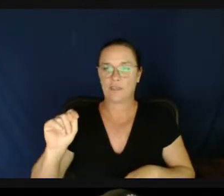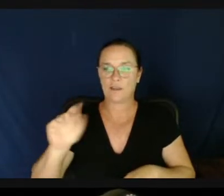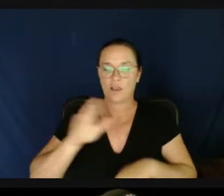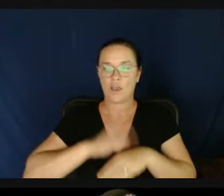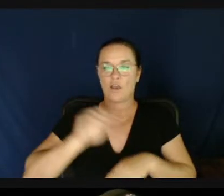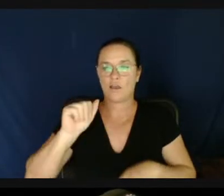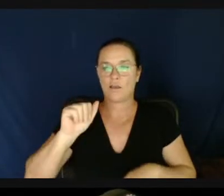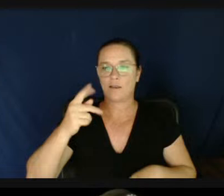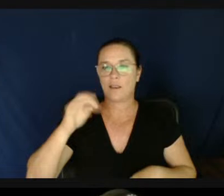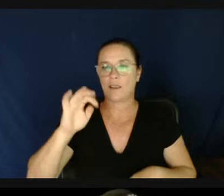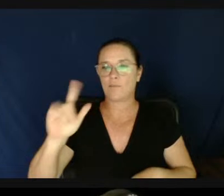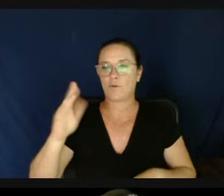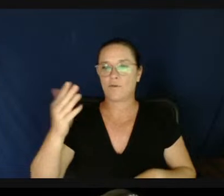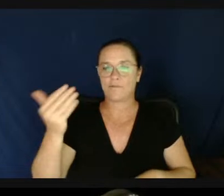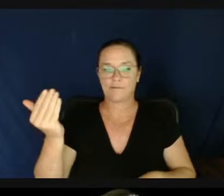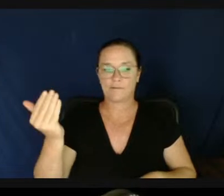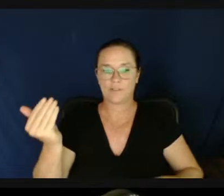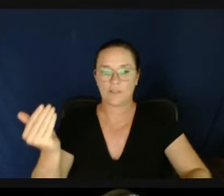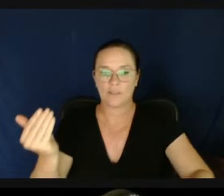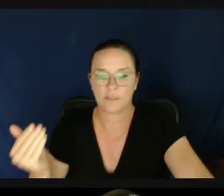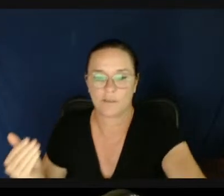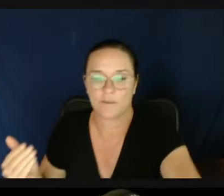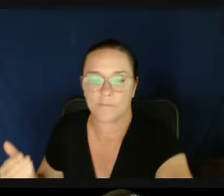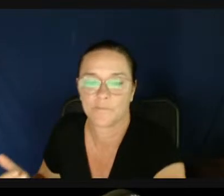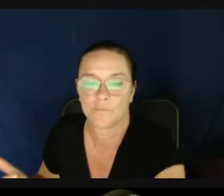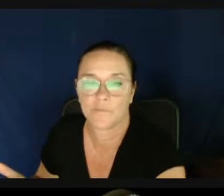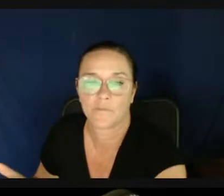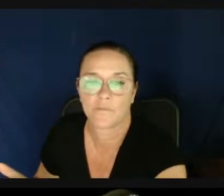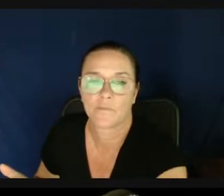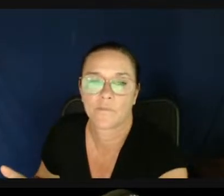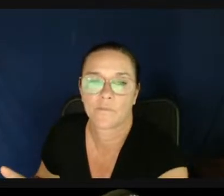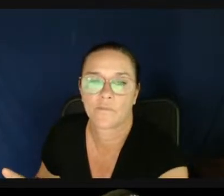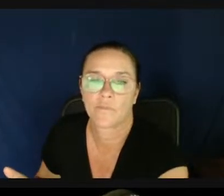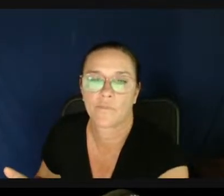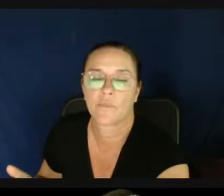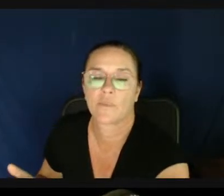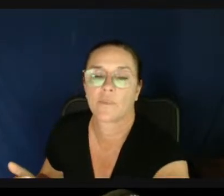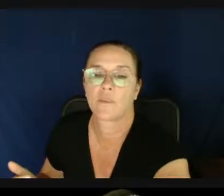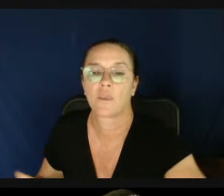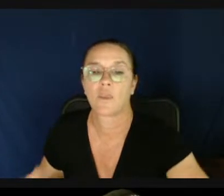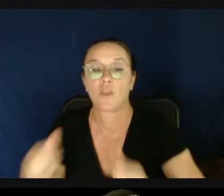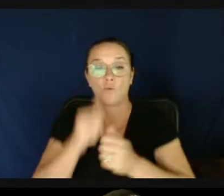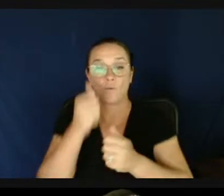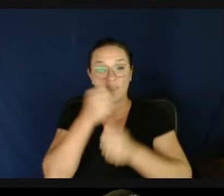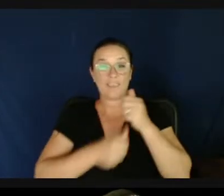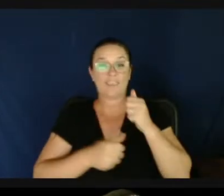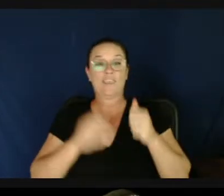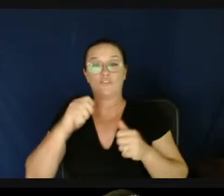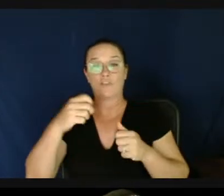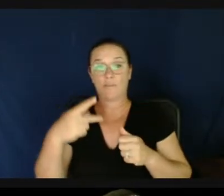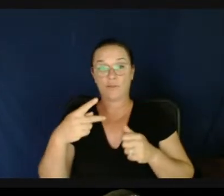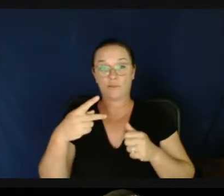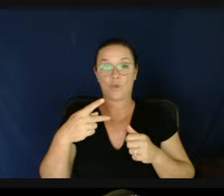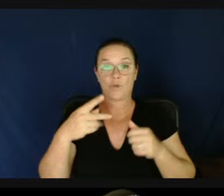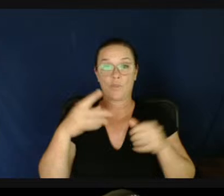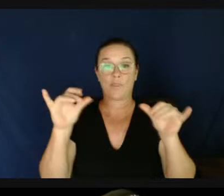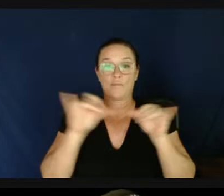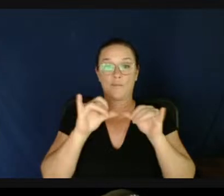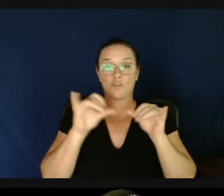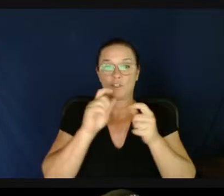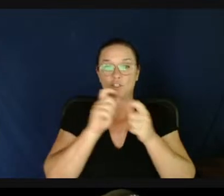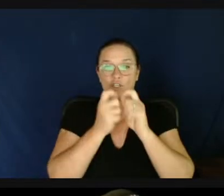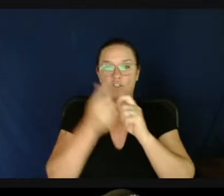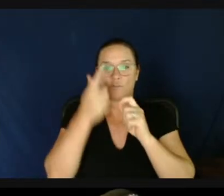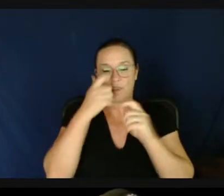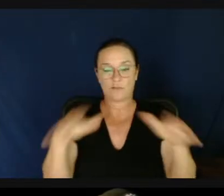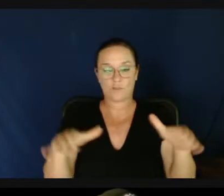April 15th, 2025. With every episode, this measurement changes as the cones around the vents grow with new material